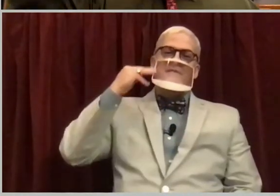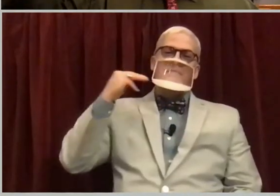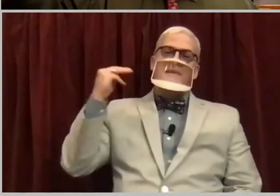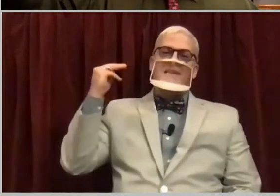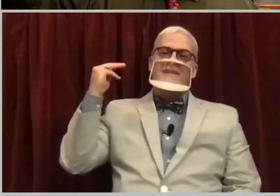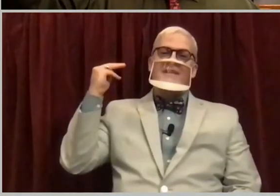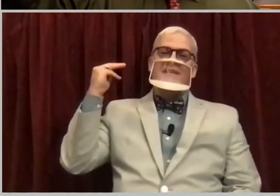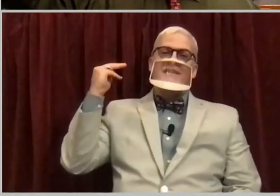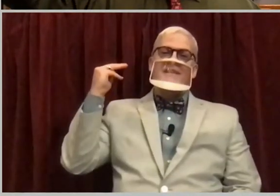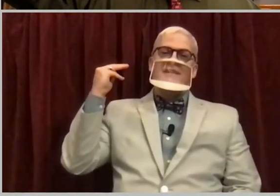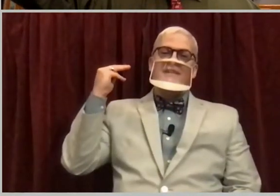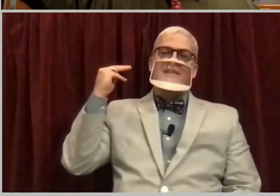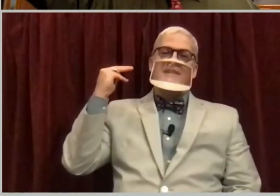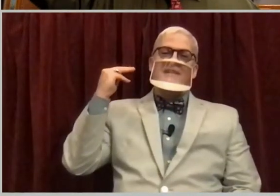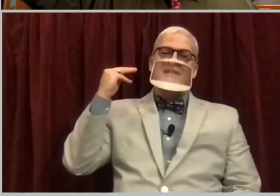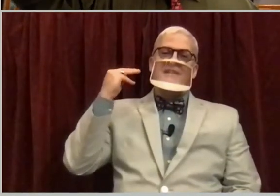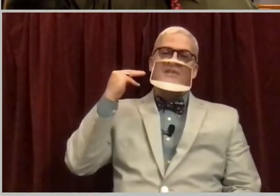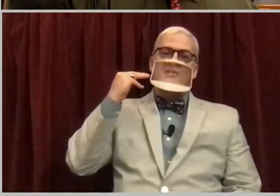of